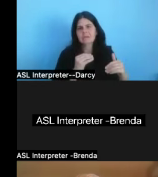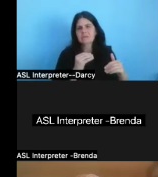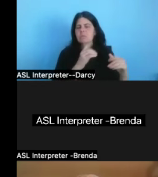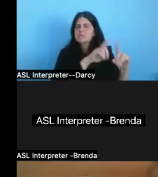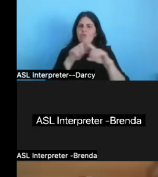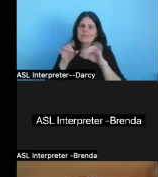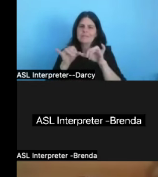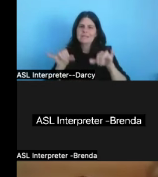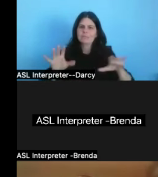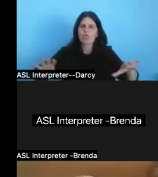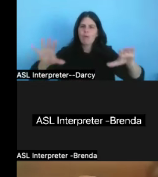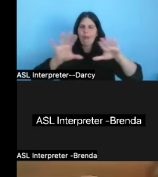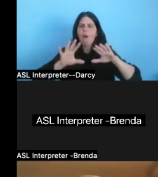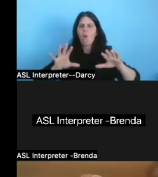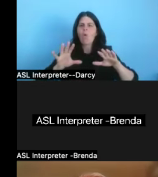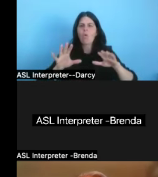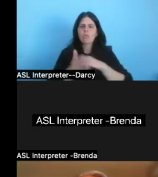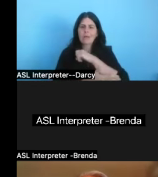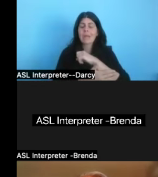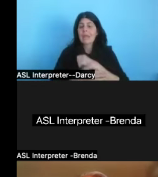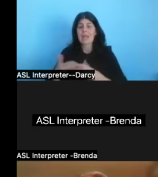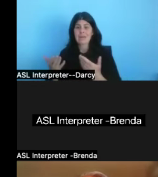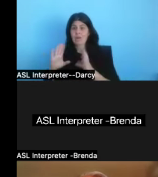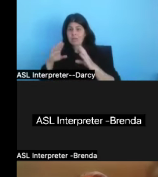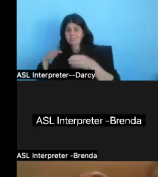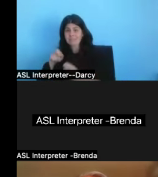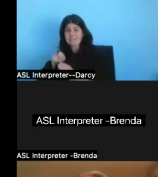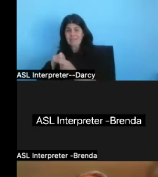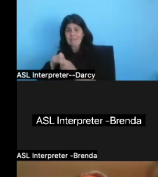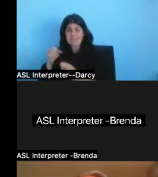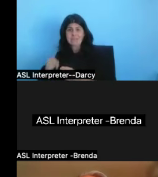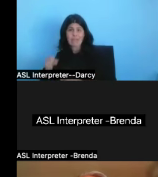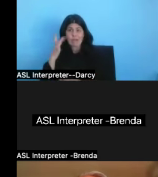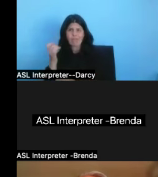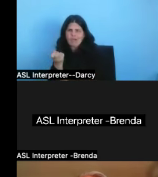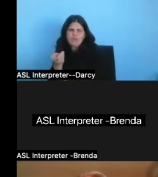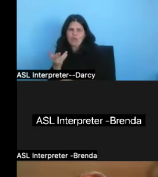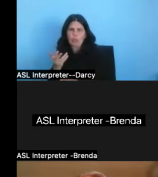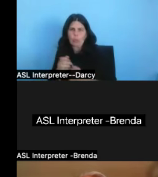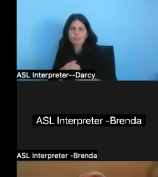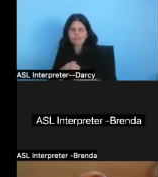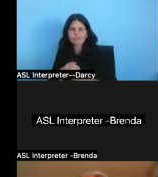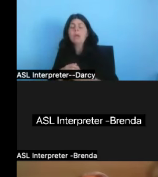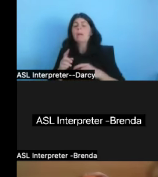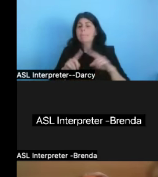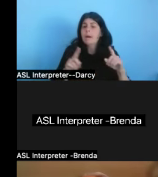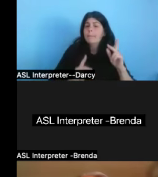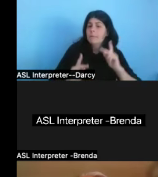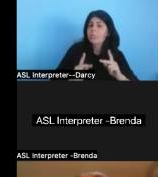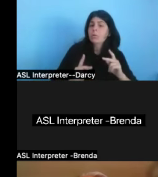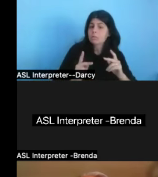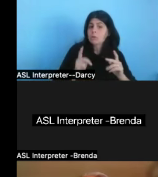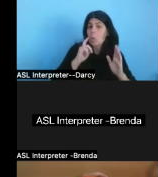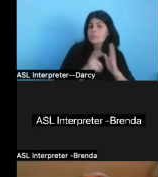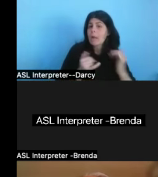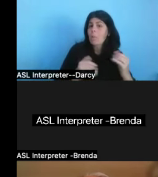and especially in Southern California, I only work with a few. But I do see people paying more and more attention.